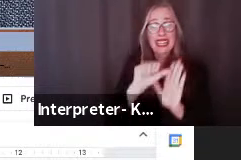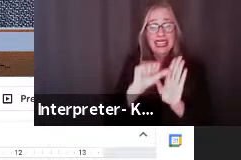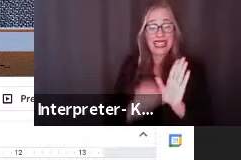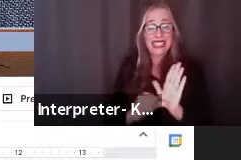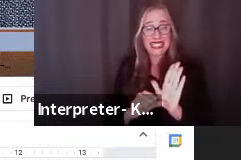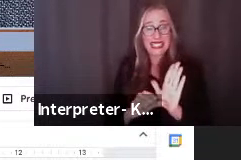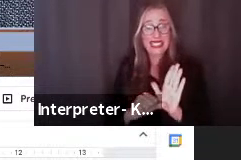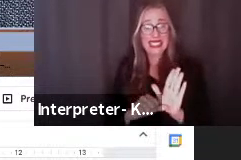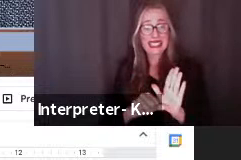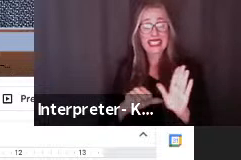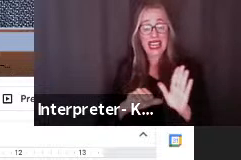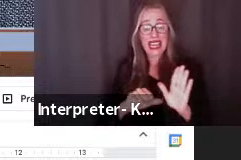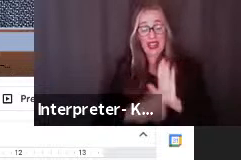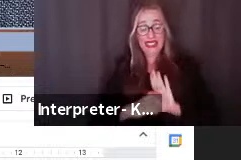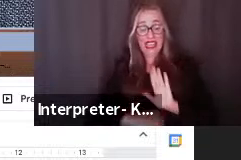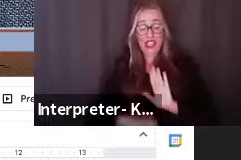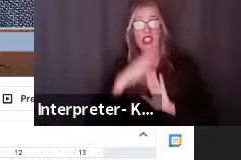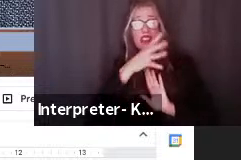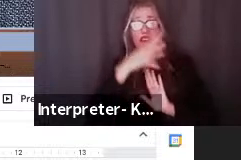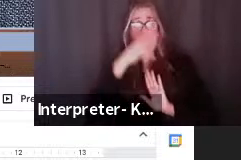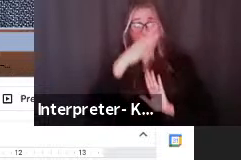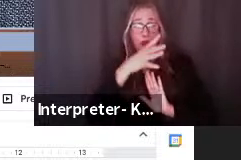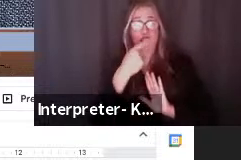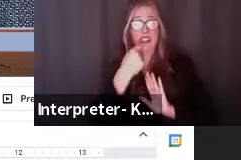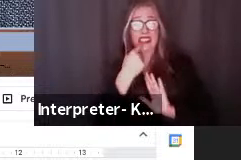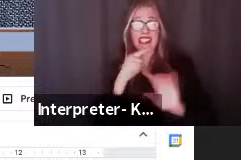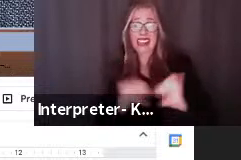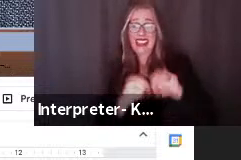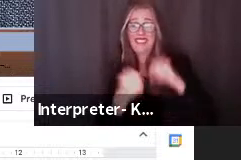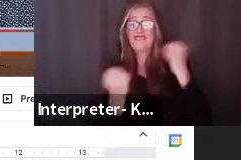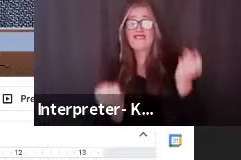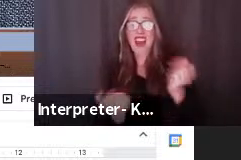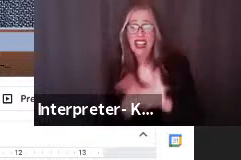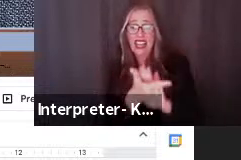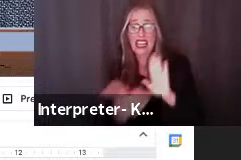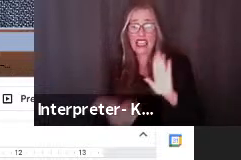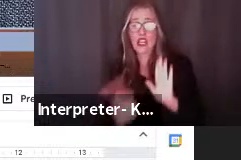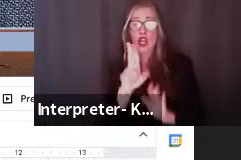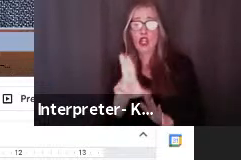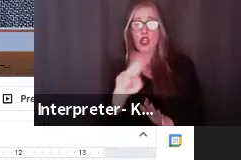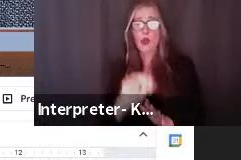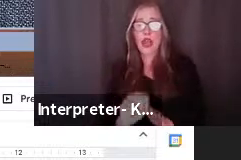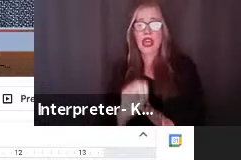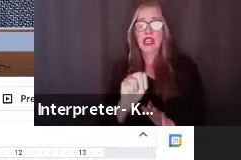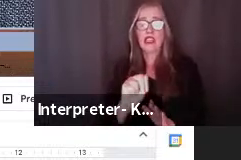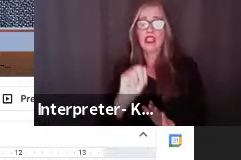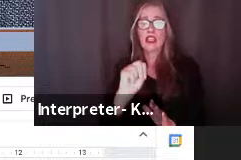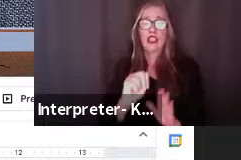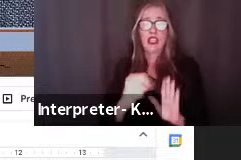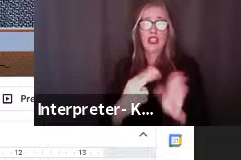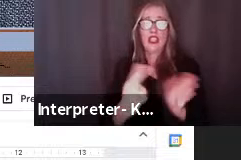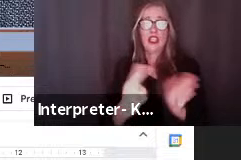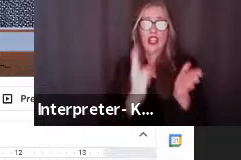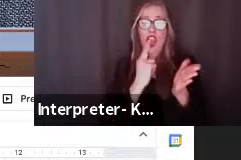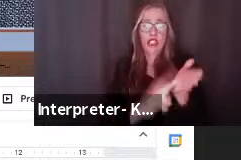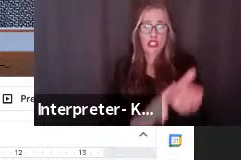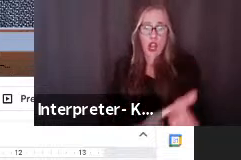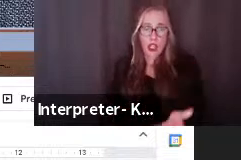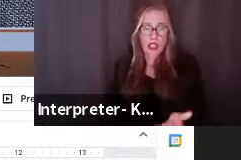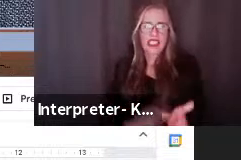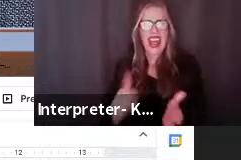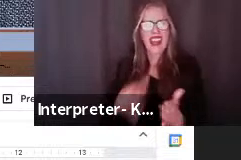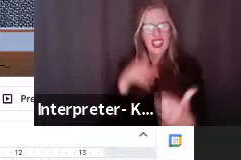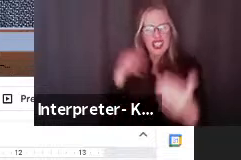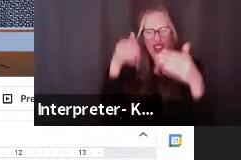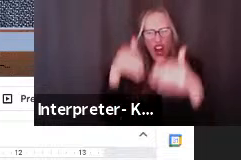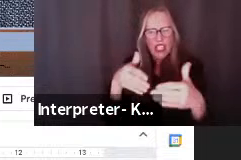and the violations of the u.n charters at that time is what they're focused on it targeted the poor and it became complex pushes birth control